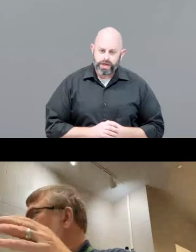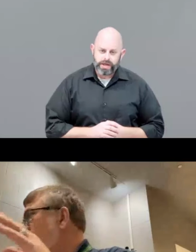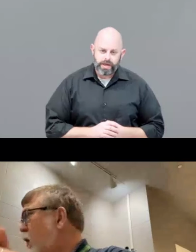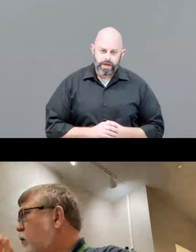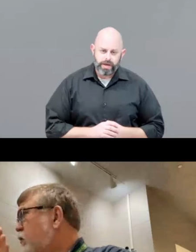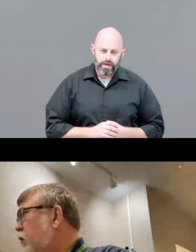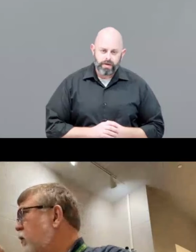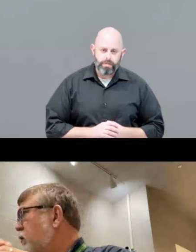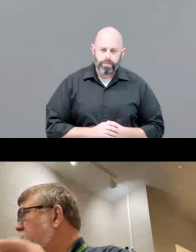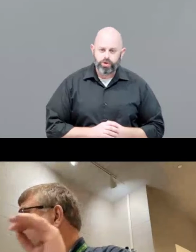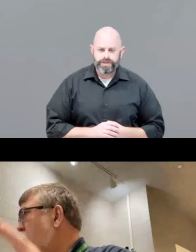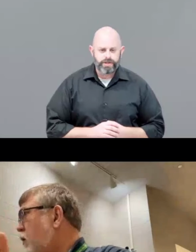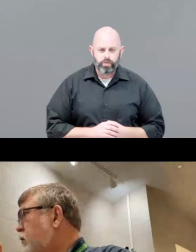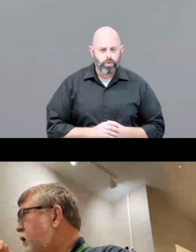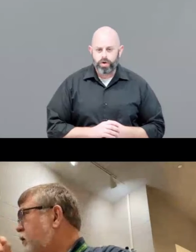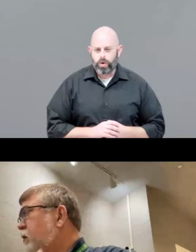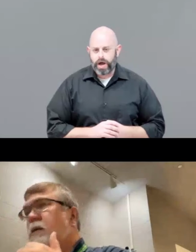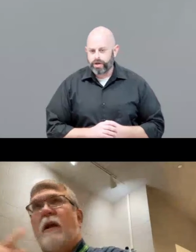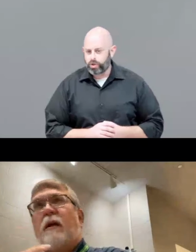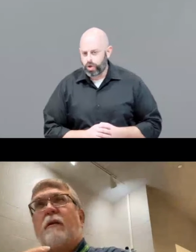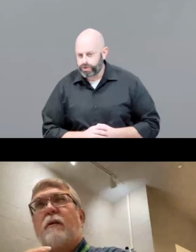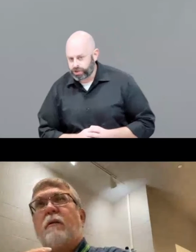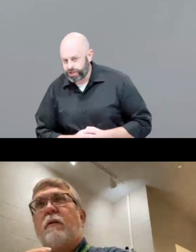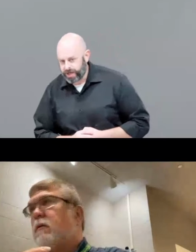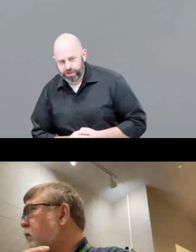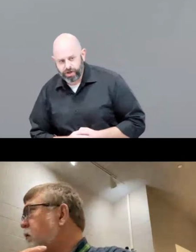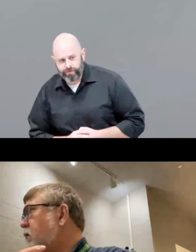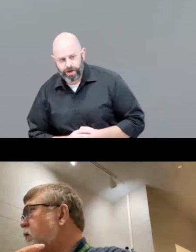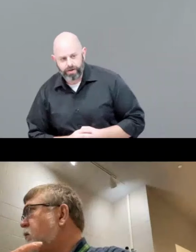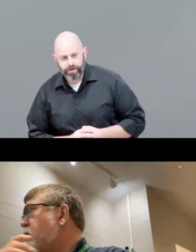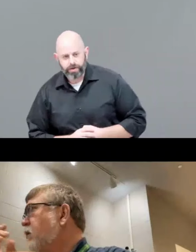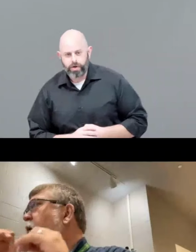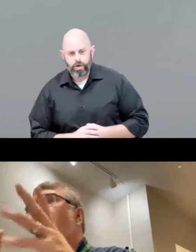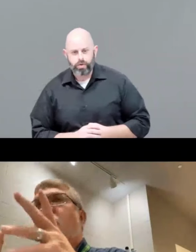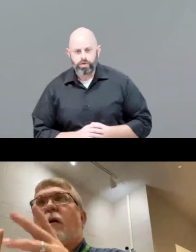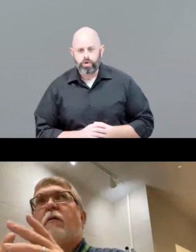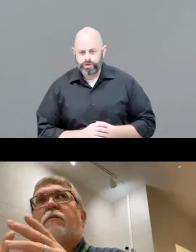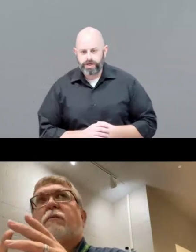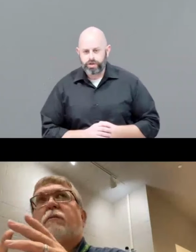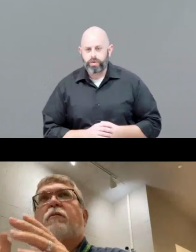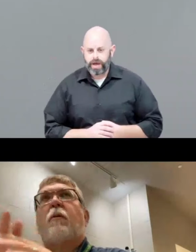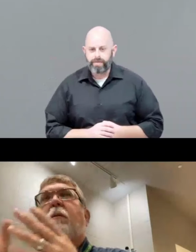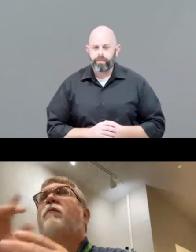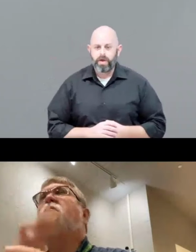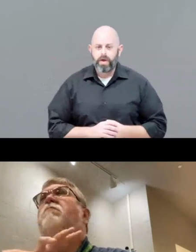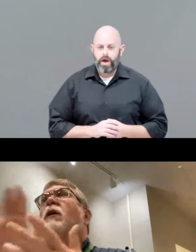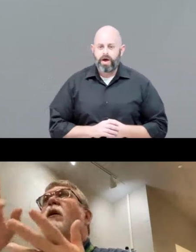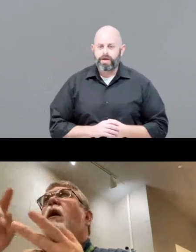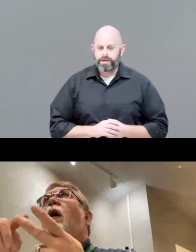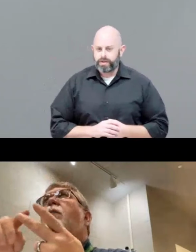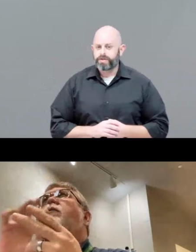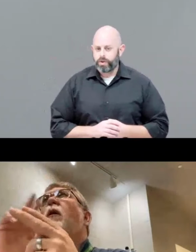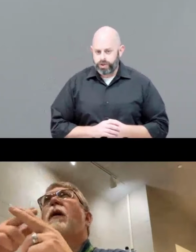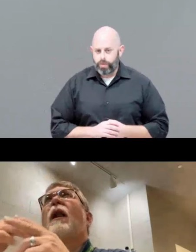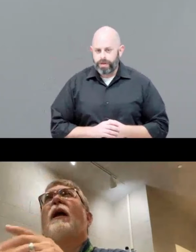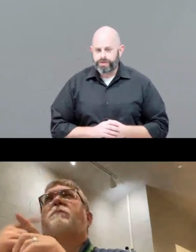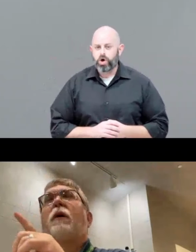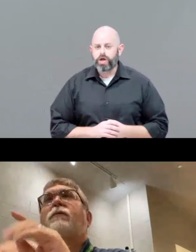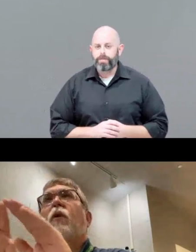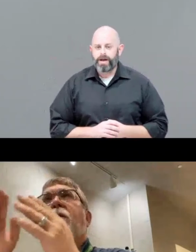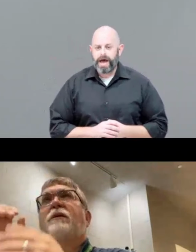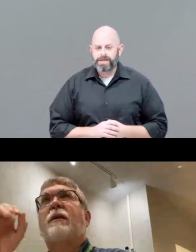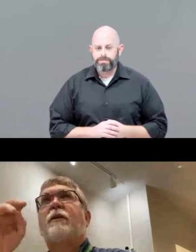are we we're not going to do closed session today, just to clarify? That's correct. No closed session. Okay. So it's